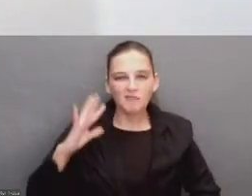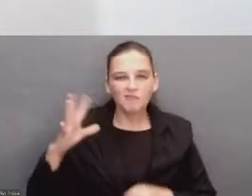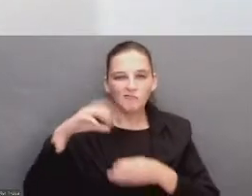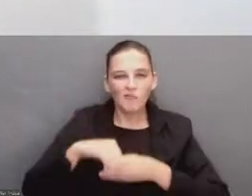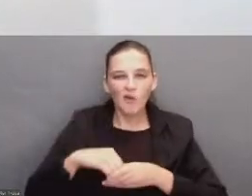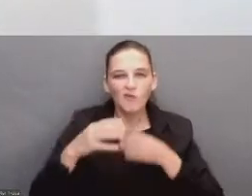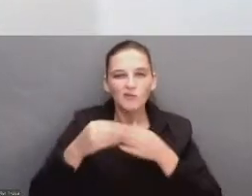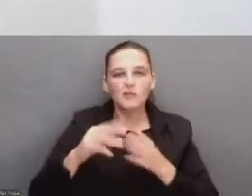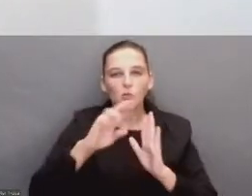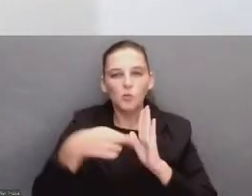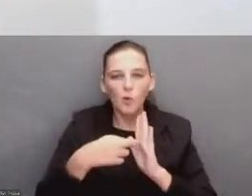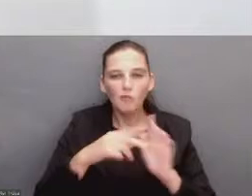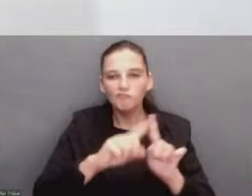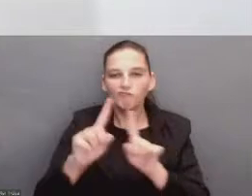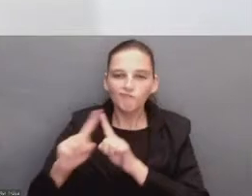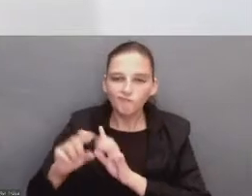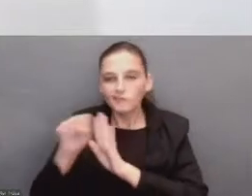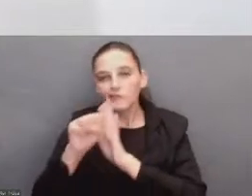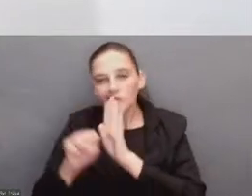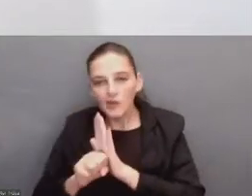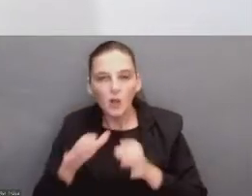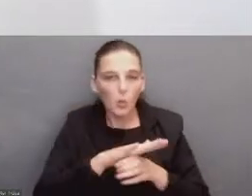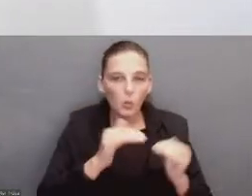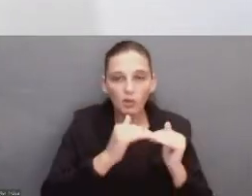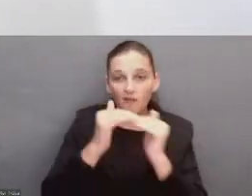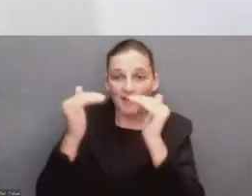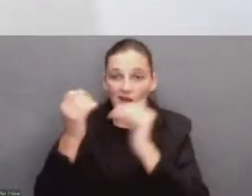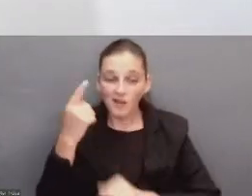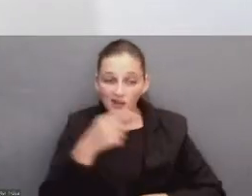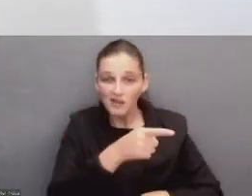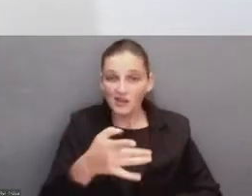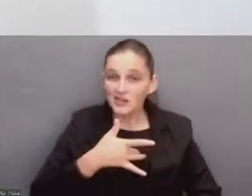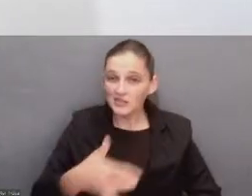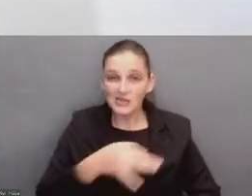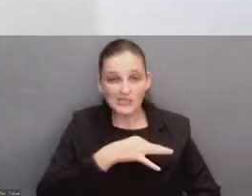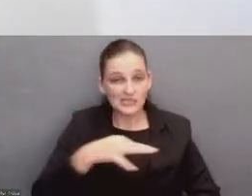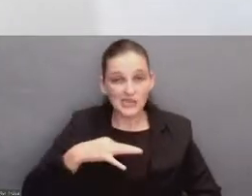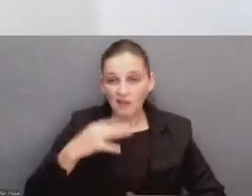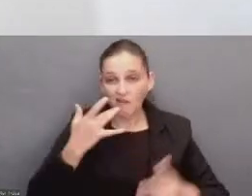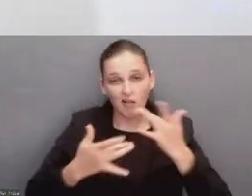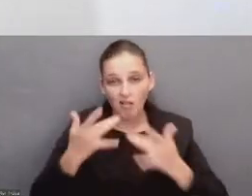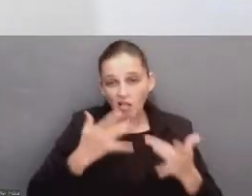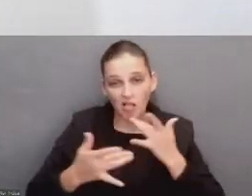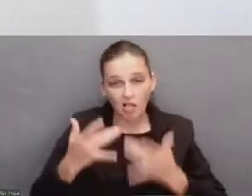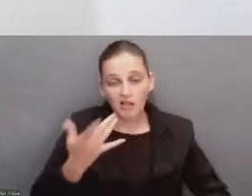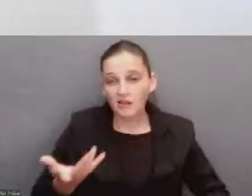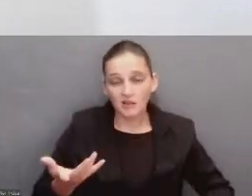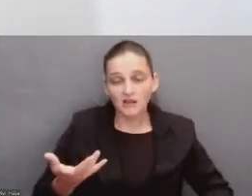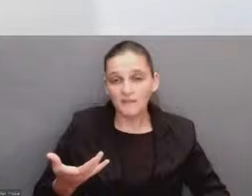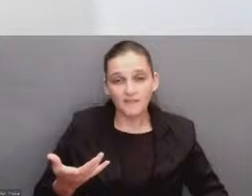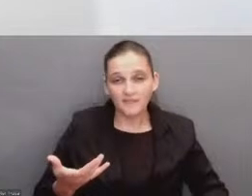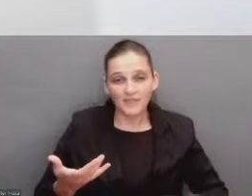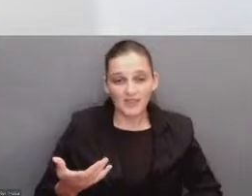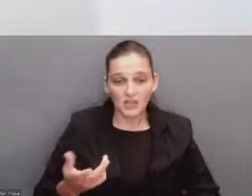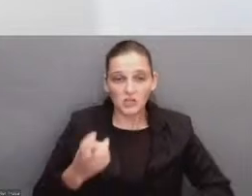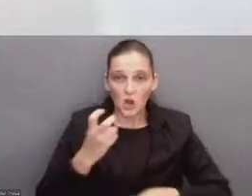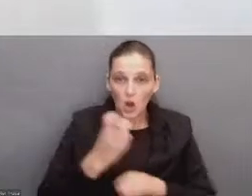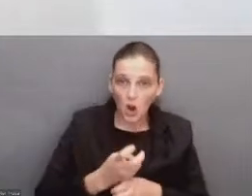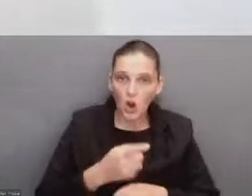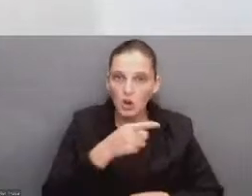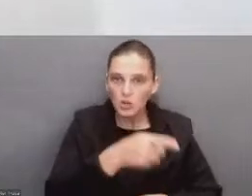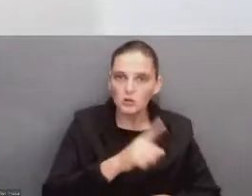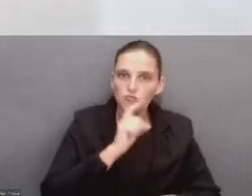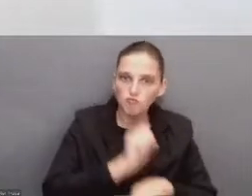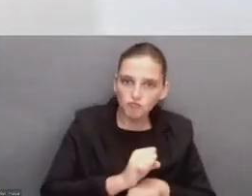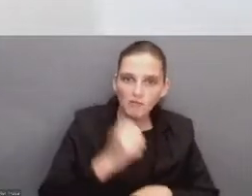level, oftentimes they're very limited staff at these departments, and it's very difficult to do all the great on the ground